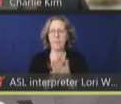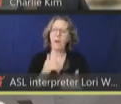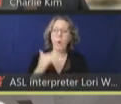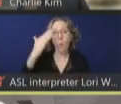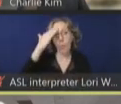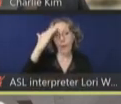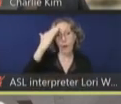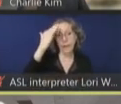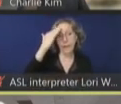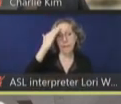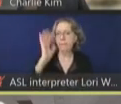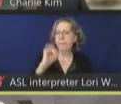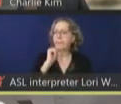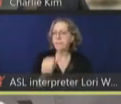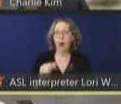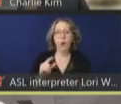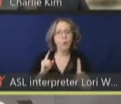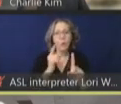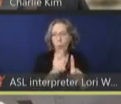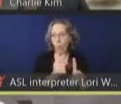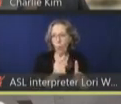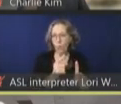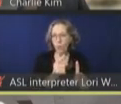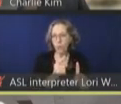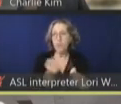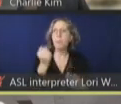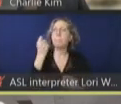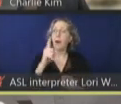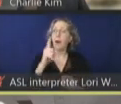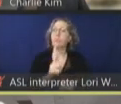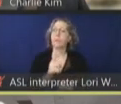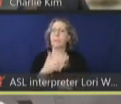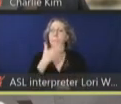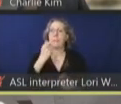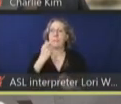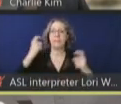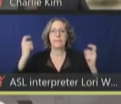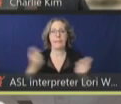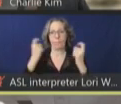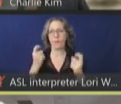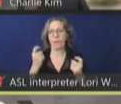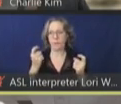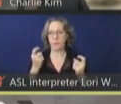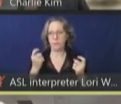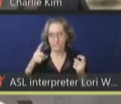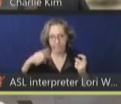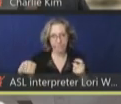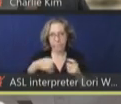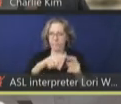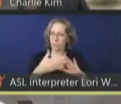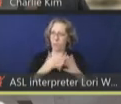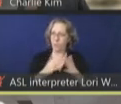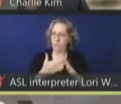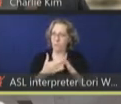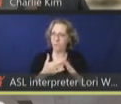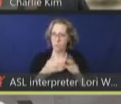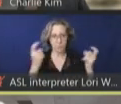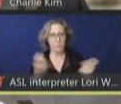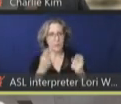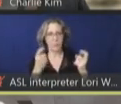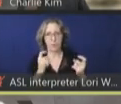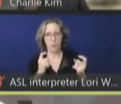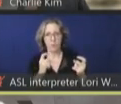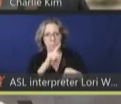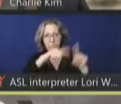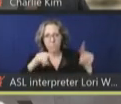awareness is not the goal as much as celebration is the goal of these communities, of these resources, and making people